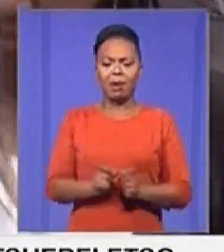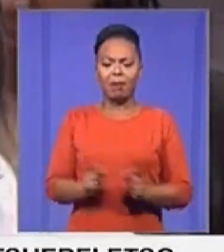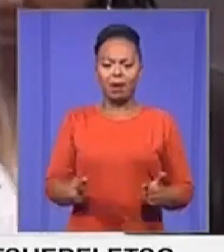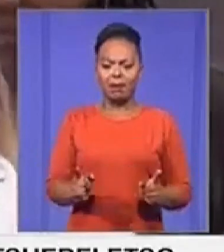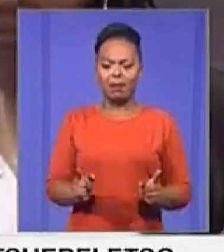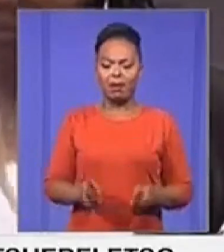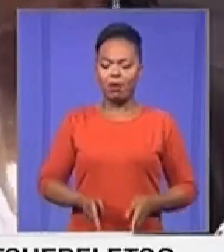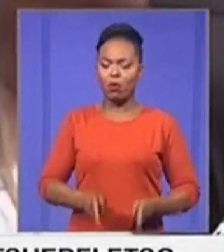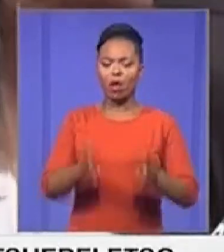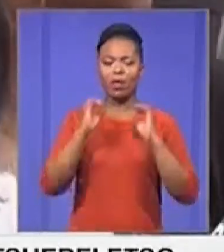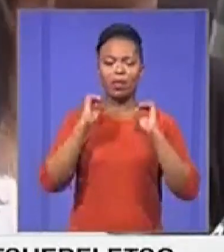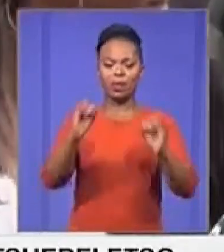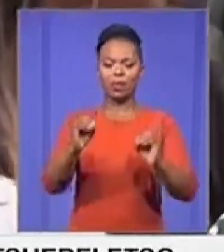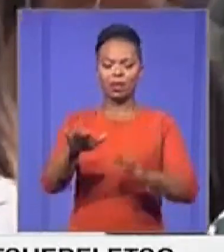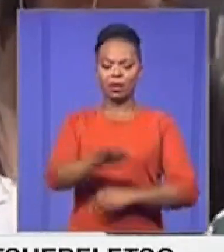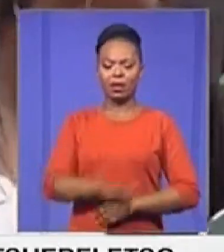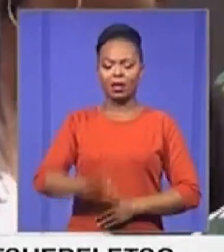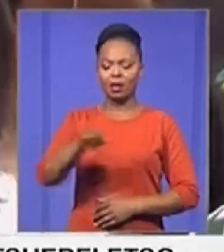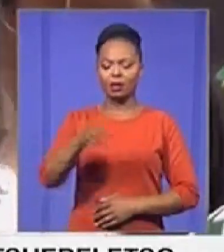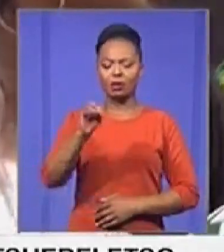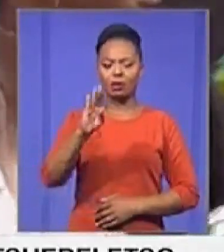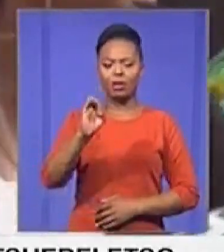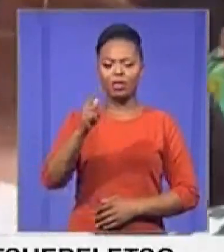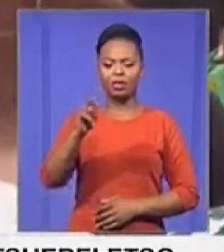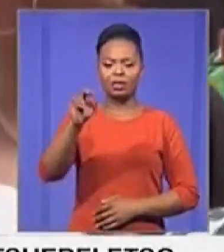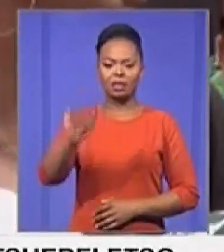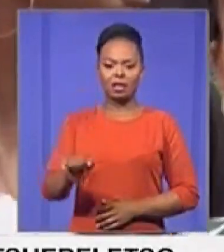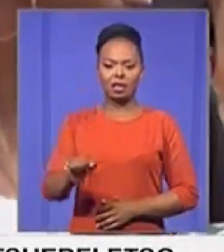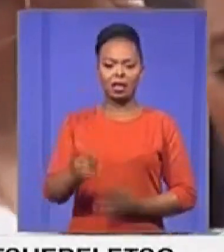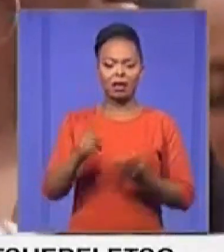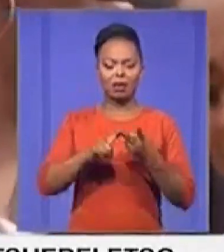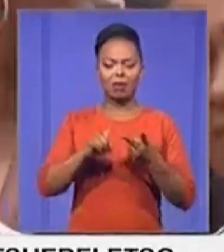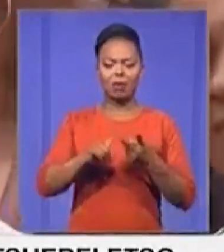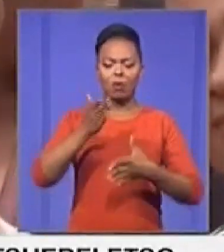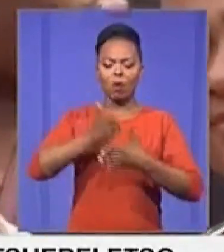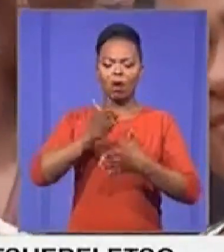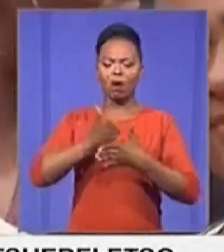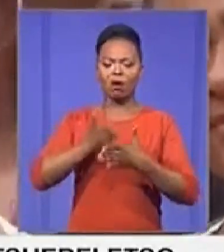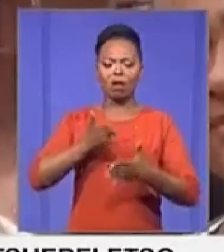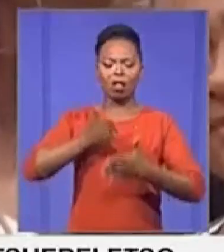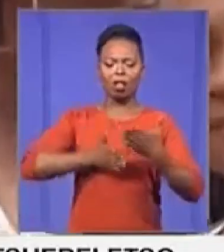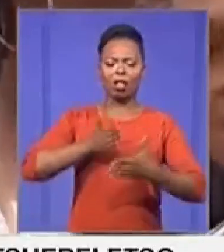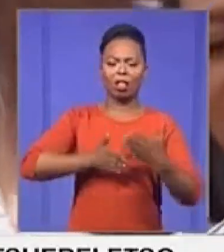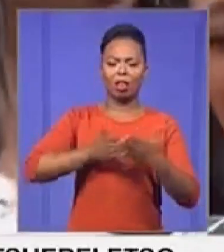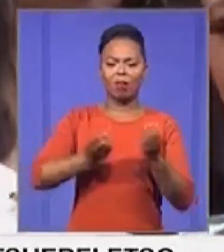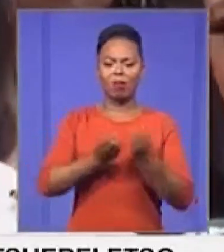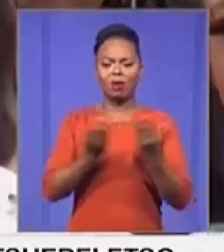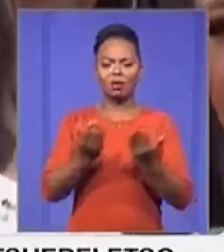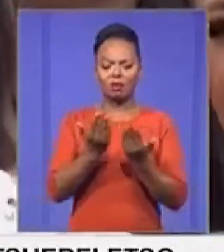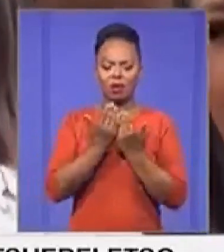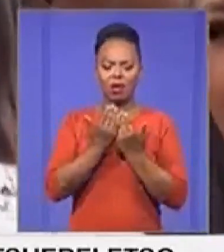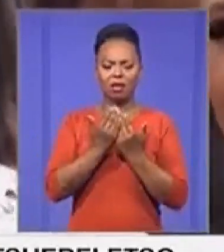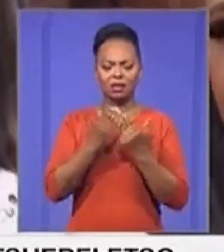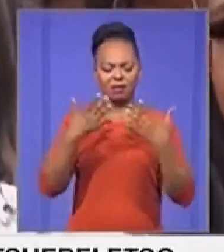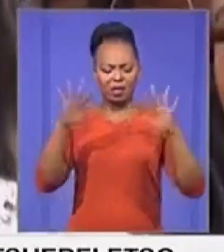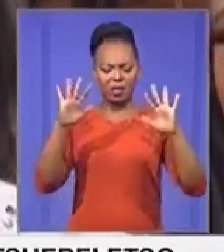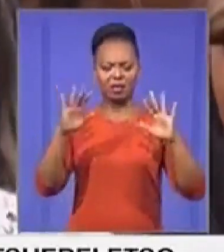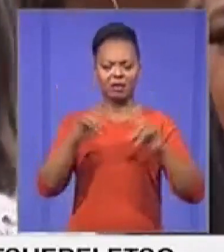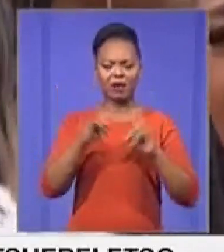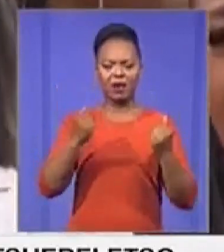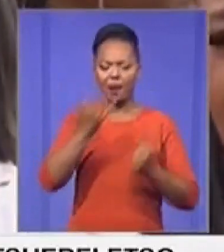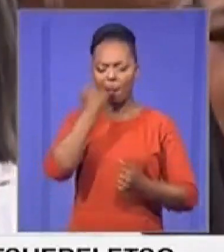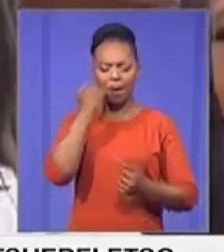at all mo Jobetina ga rena ditsela ga gona mosebetsi youth e ngata bana ba feditse dikolo ba fetogile dilo tse di sele ba ja